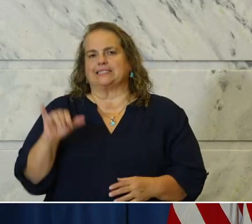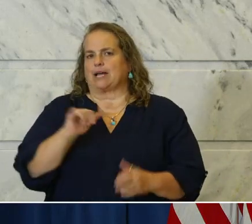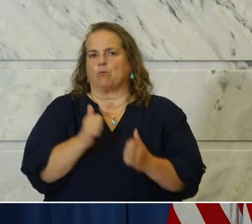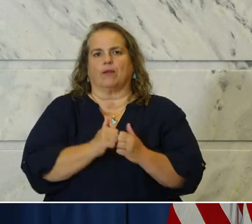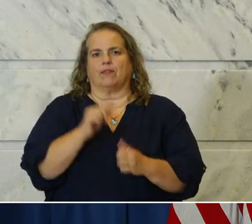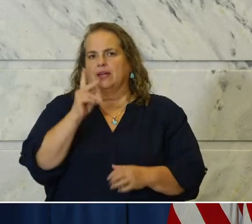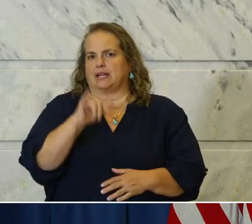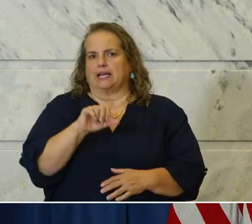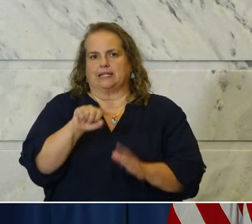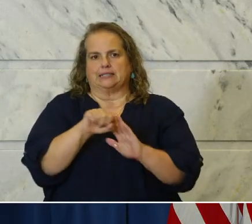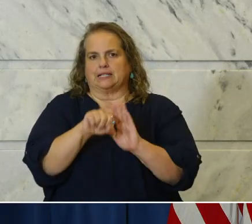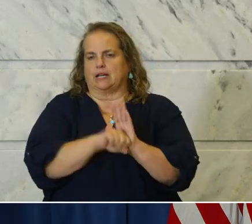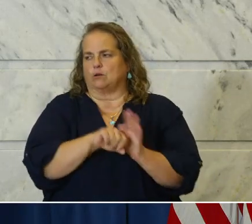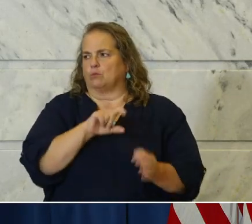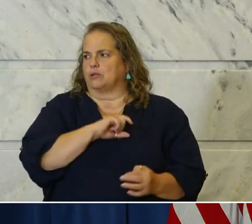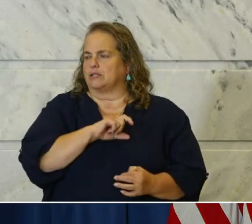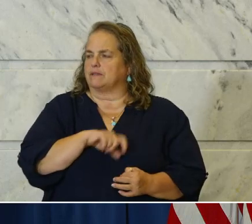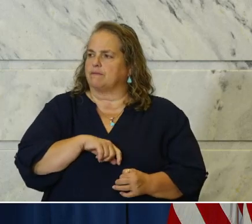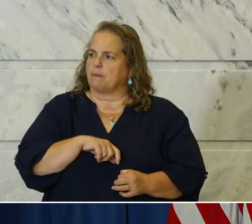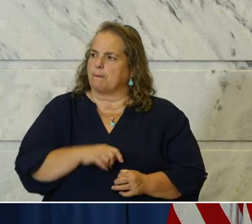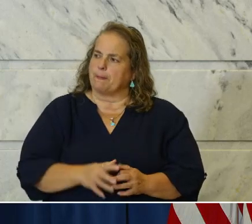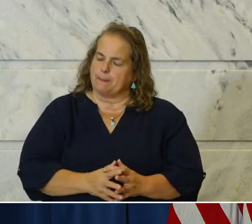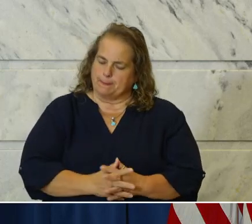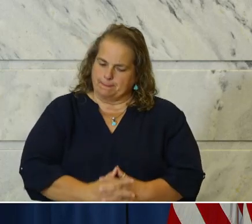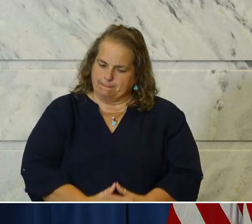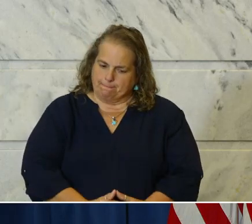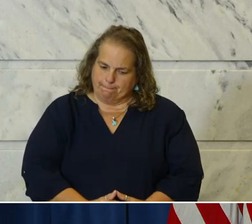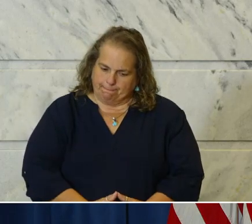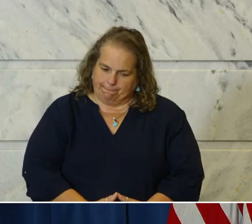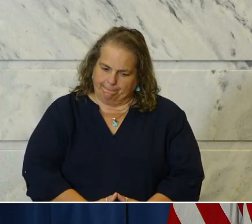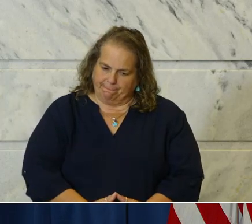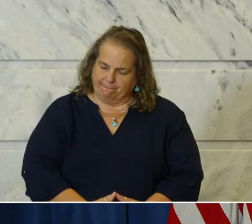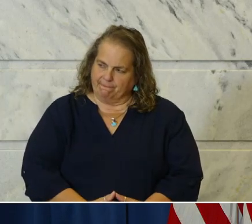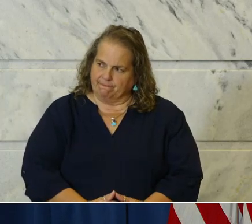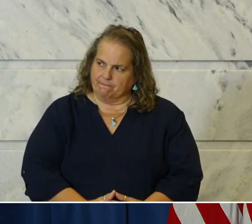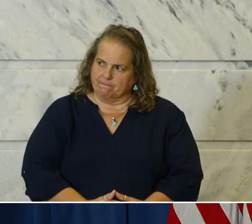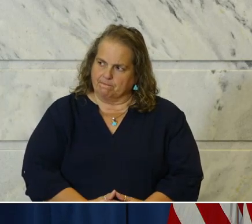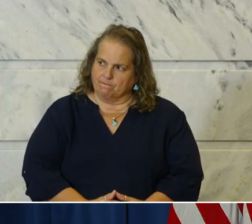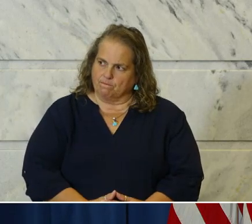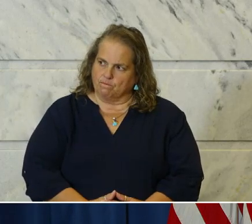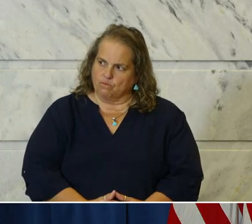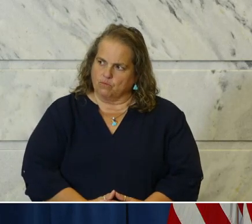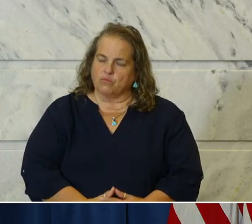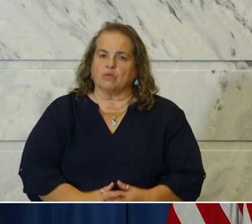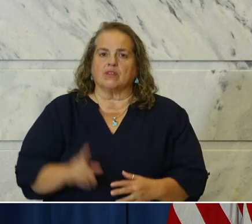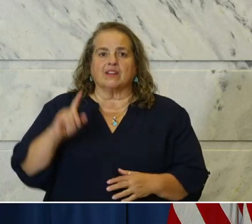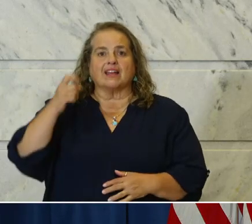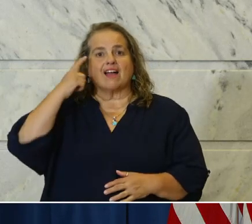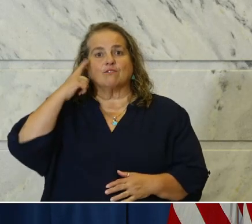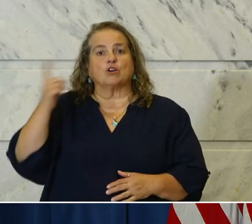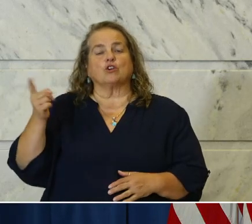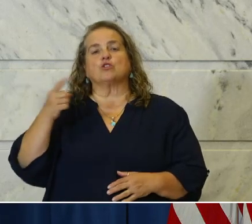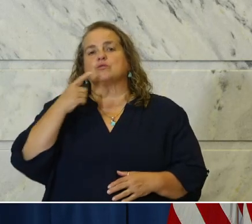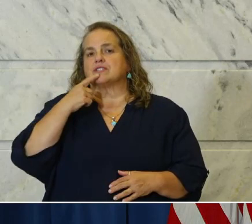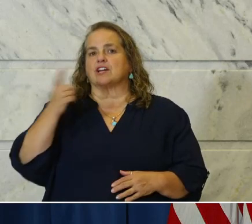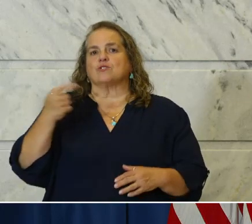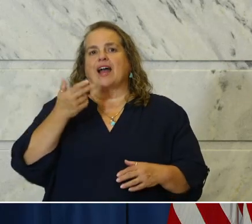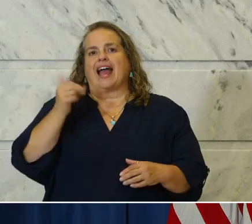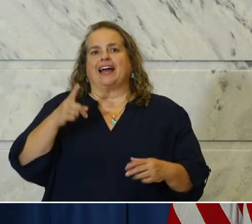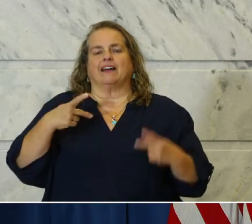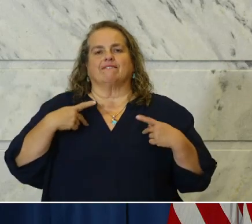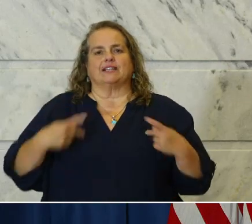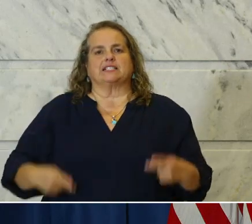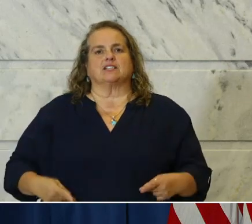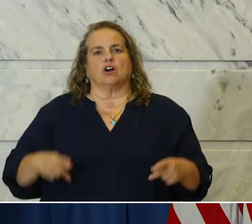Police. Governor, you mentioned a couple weeks ago that you were having physical taken. I wonder how that came out. Yeah, I did